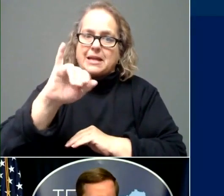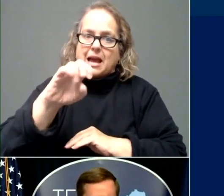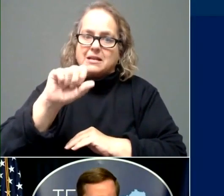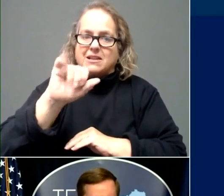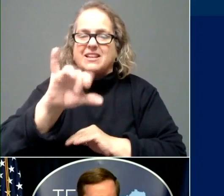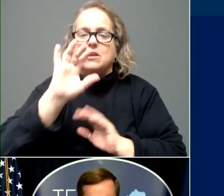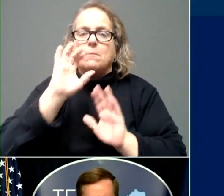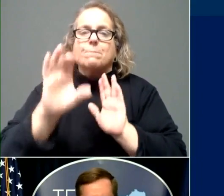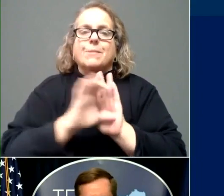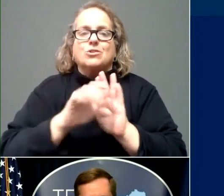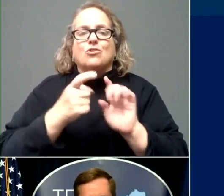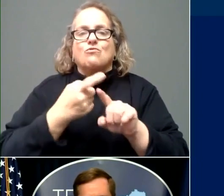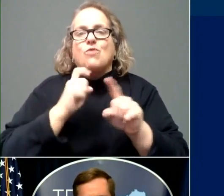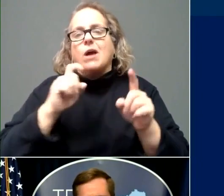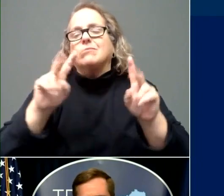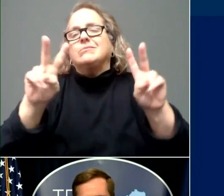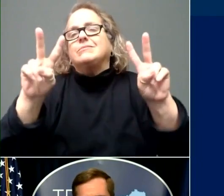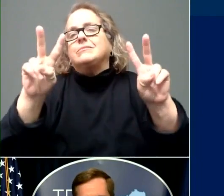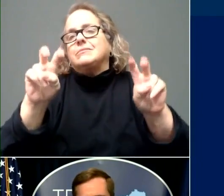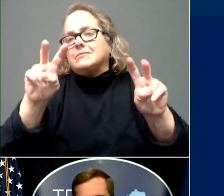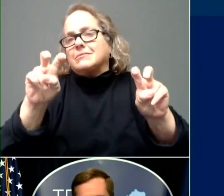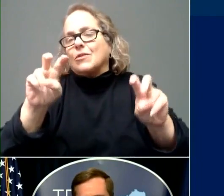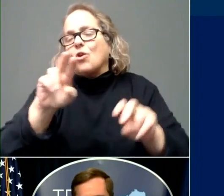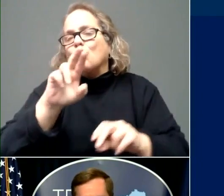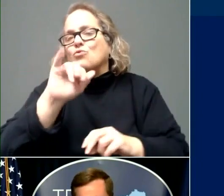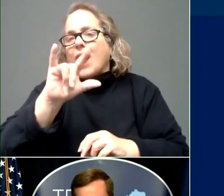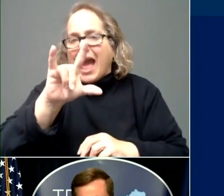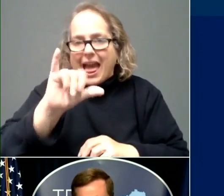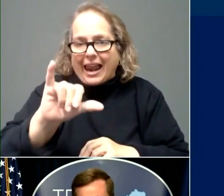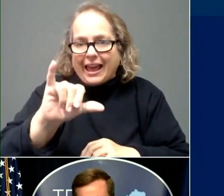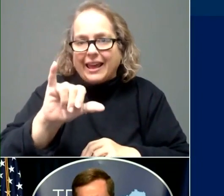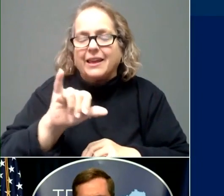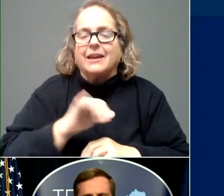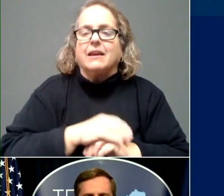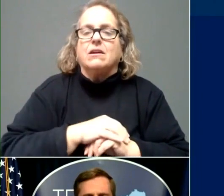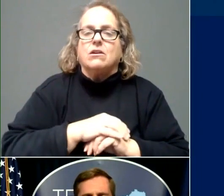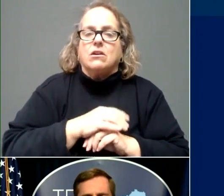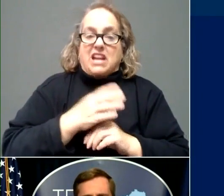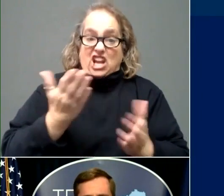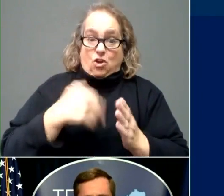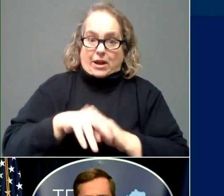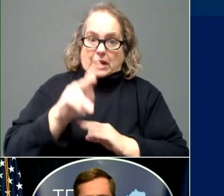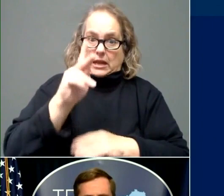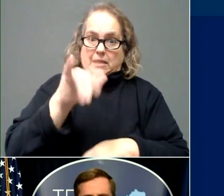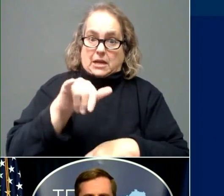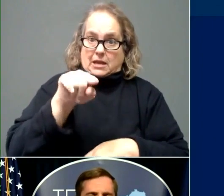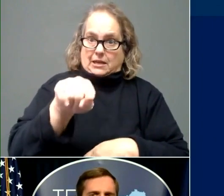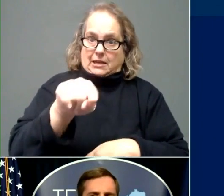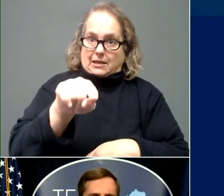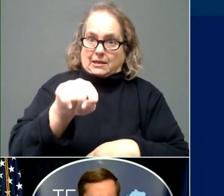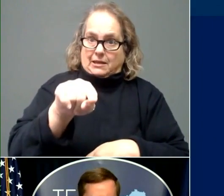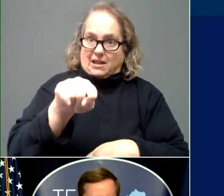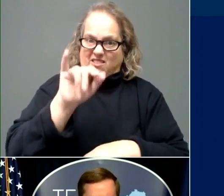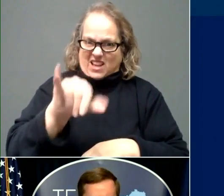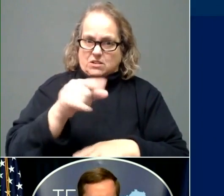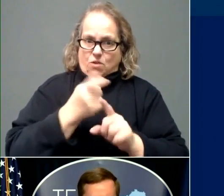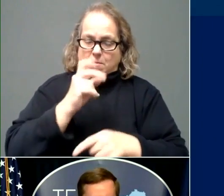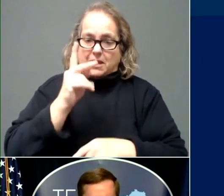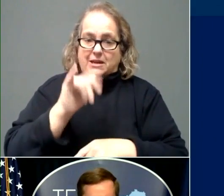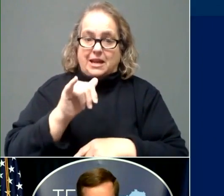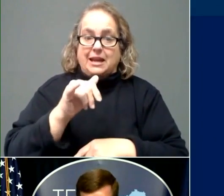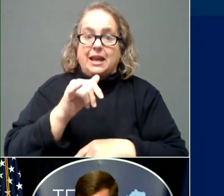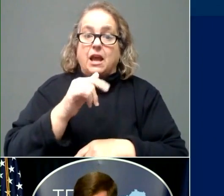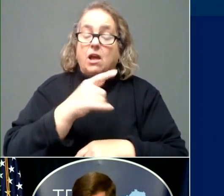what he says was his clear intent to intimidate and potentially kidnap. I believe when asked, he said, just in case.